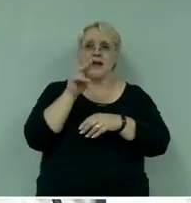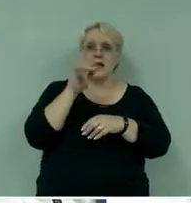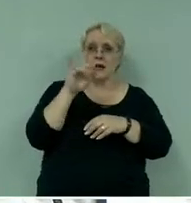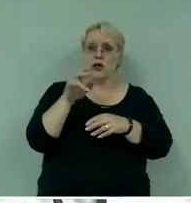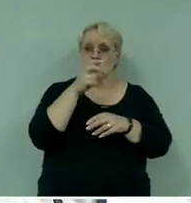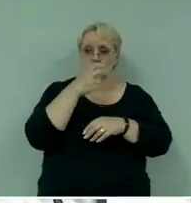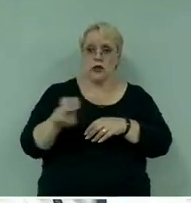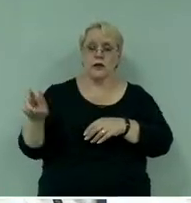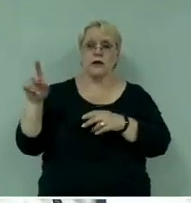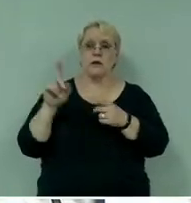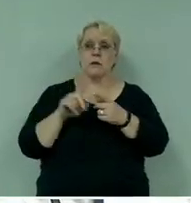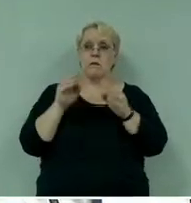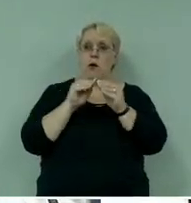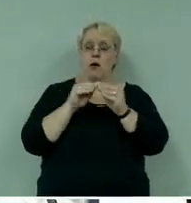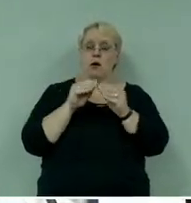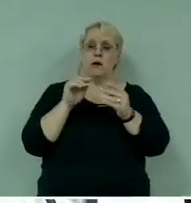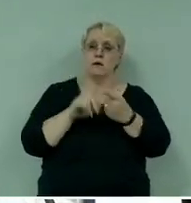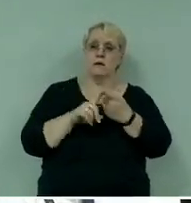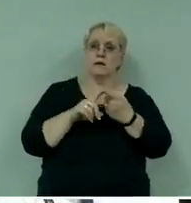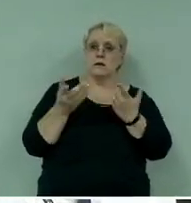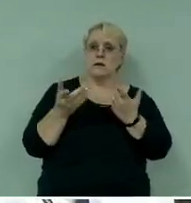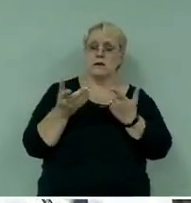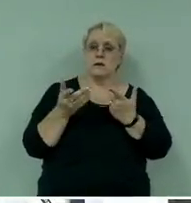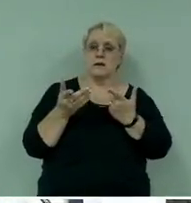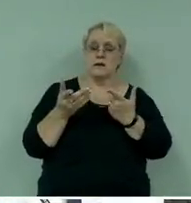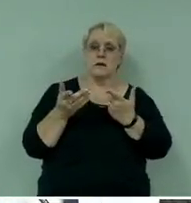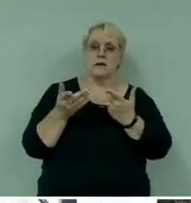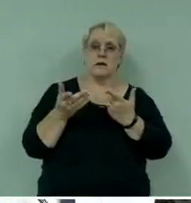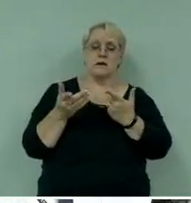be shifted more towards the